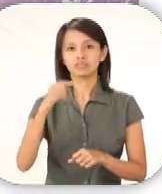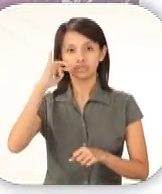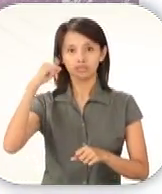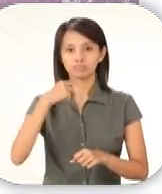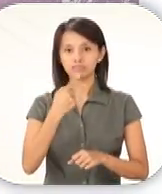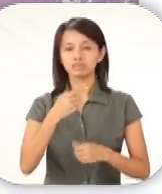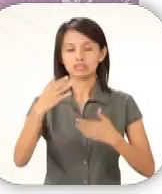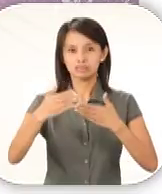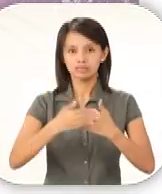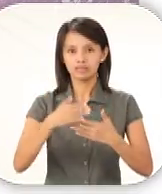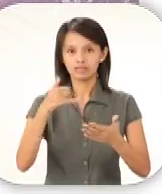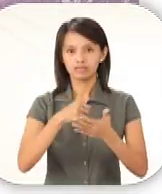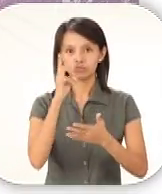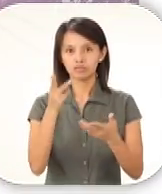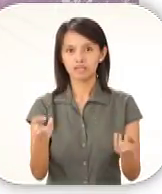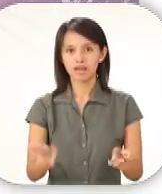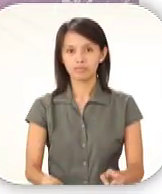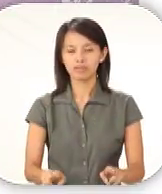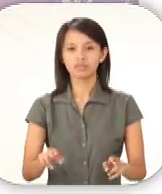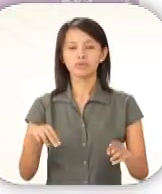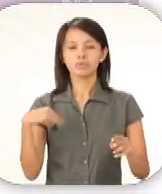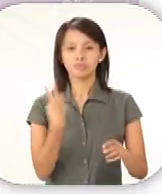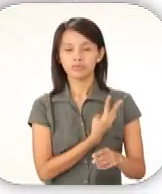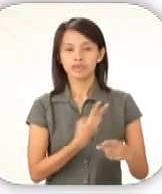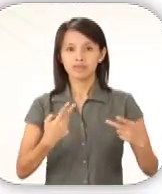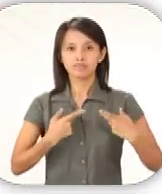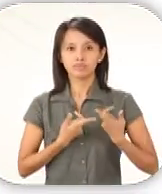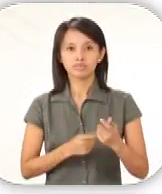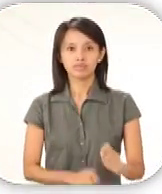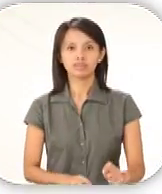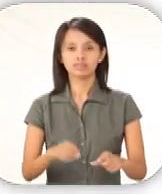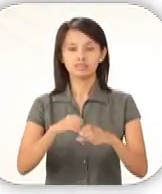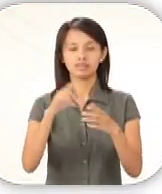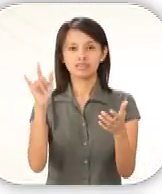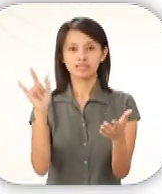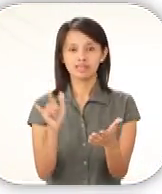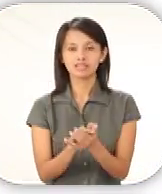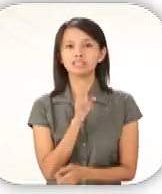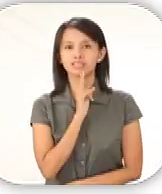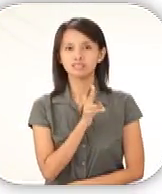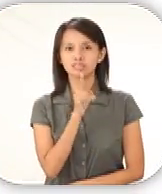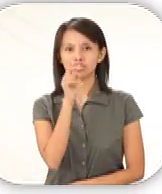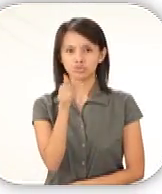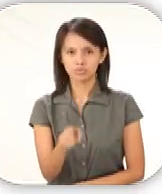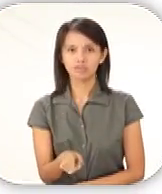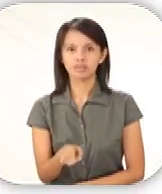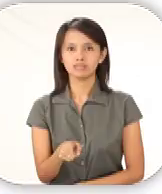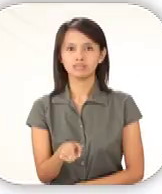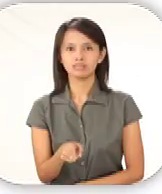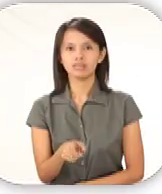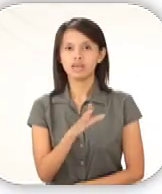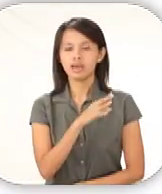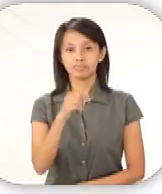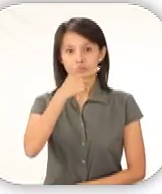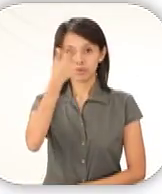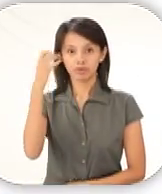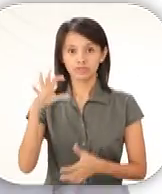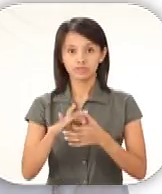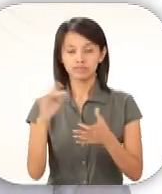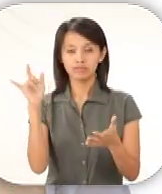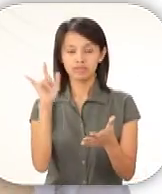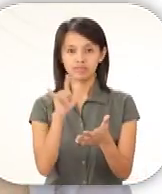he's saying it's near. It will happen. We have to trust in that. It is a sure